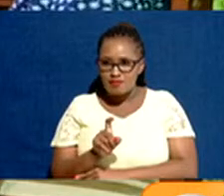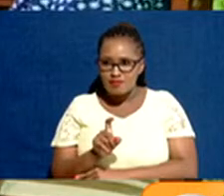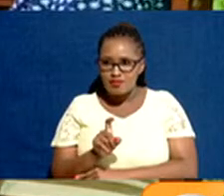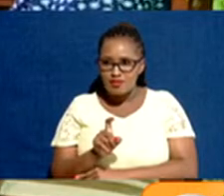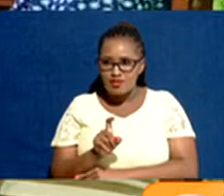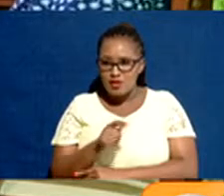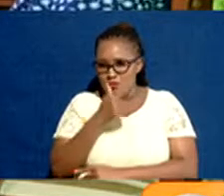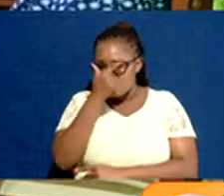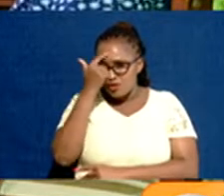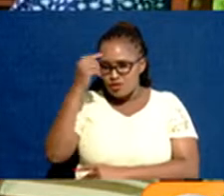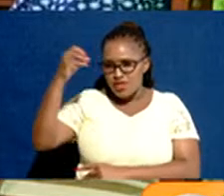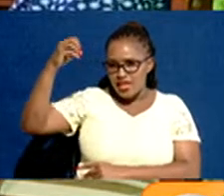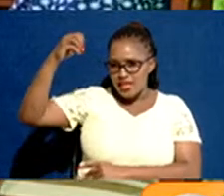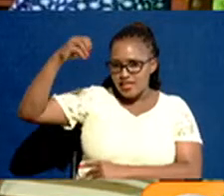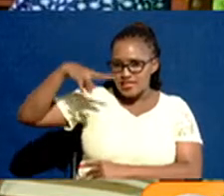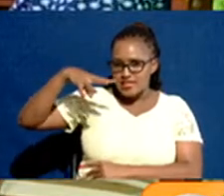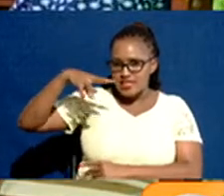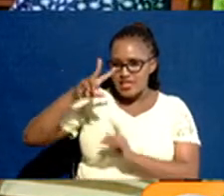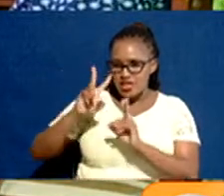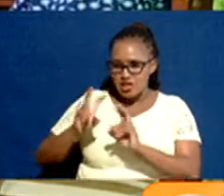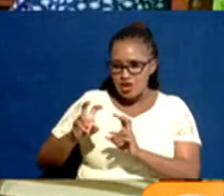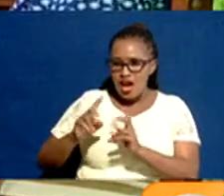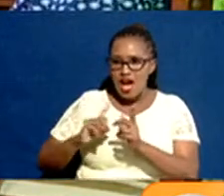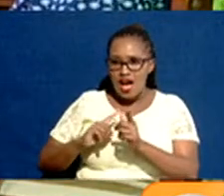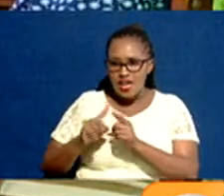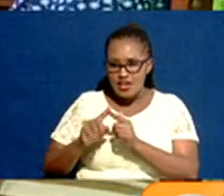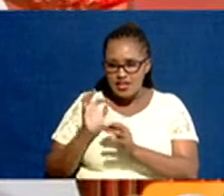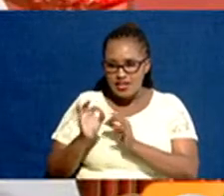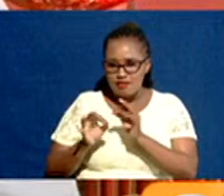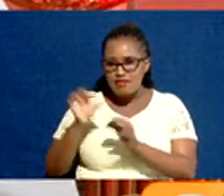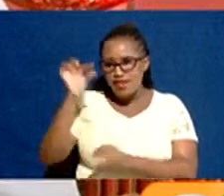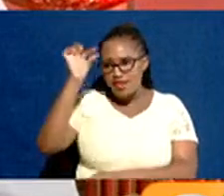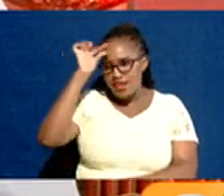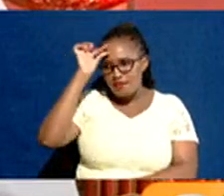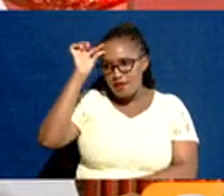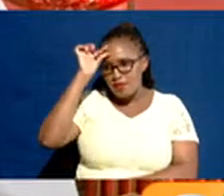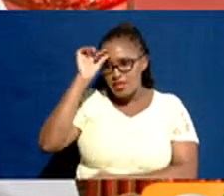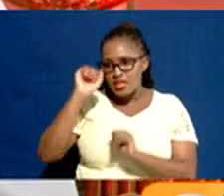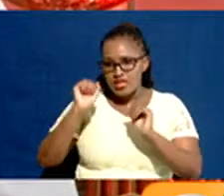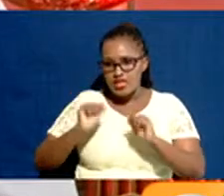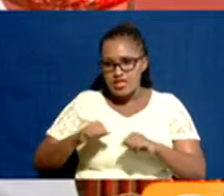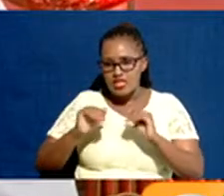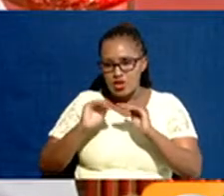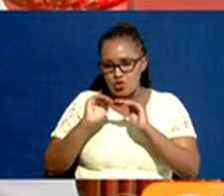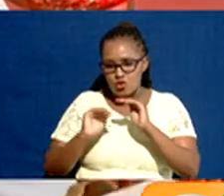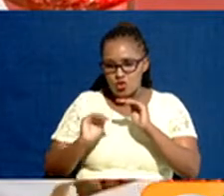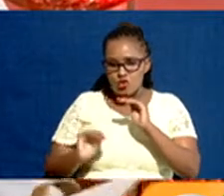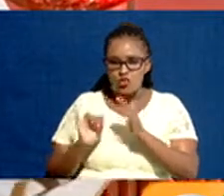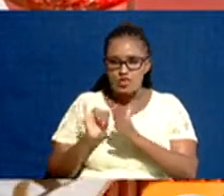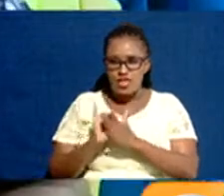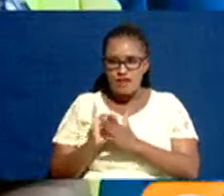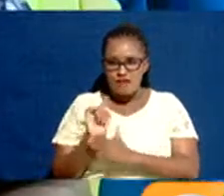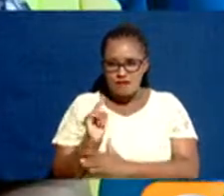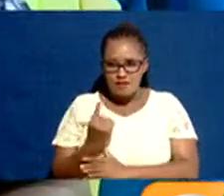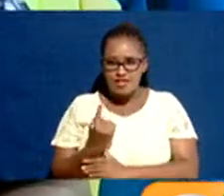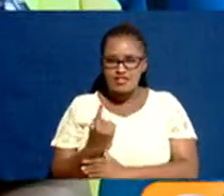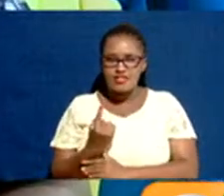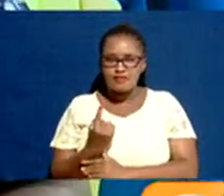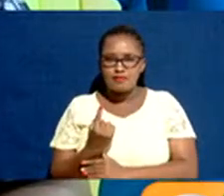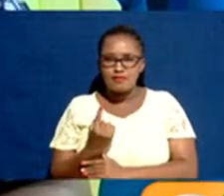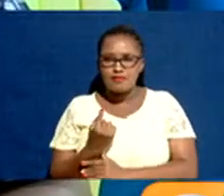of electricity to be lowered? And two, is the government planning to introduce power rationing? First and foremost,